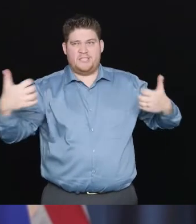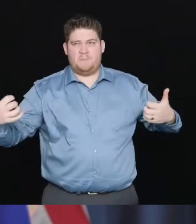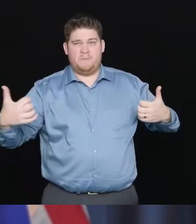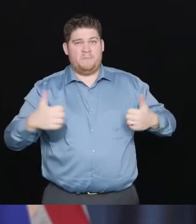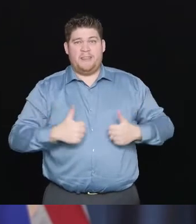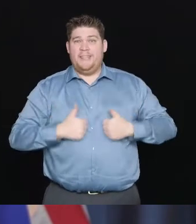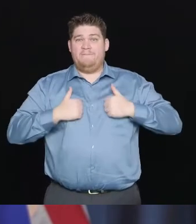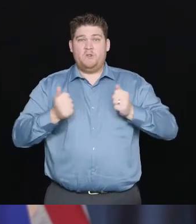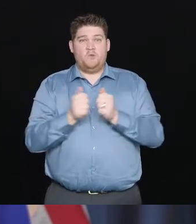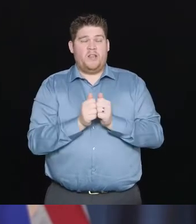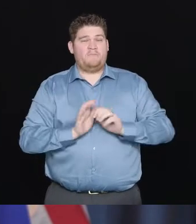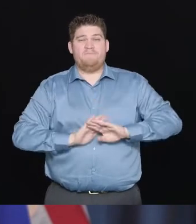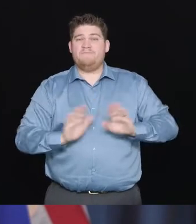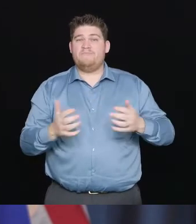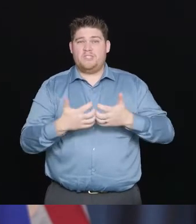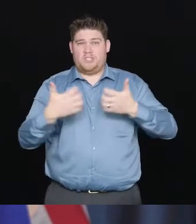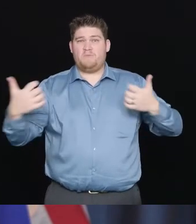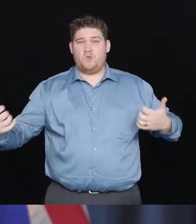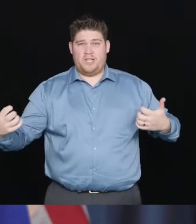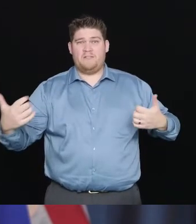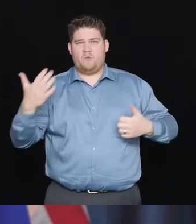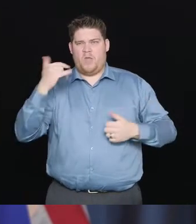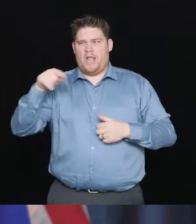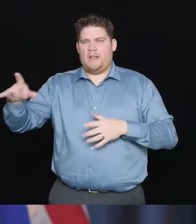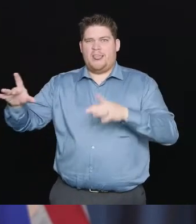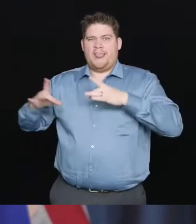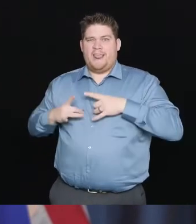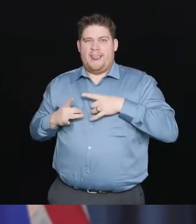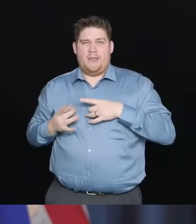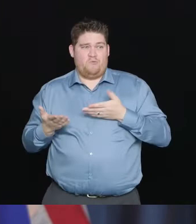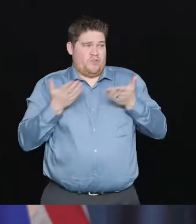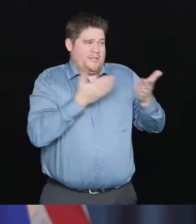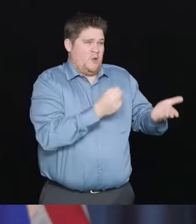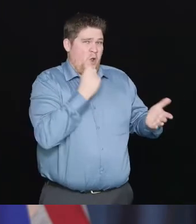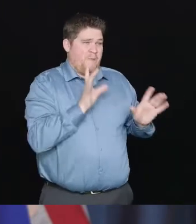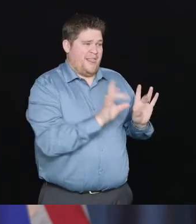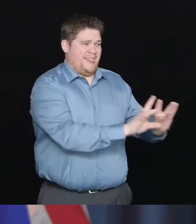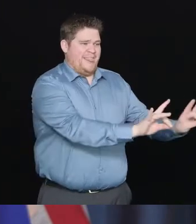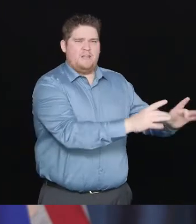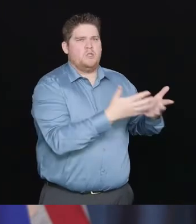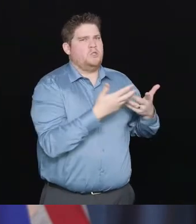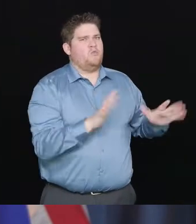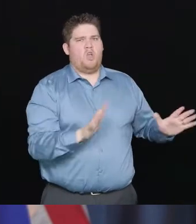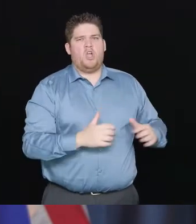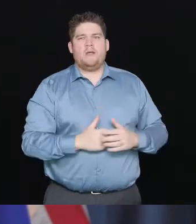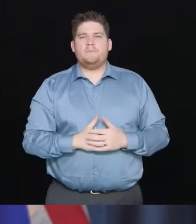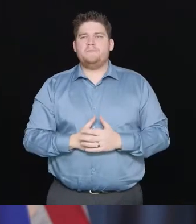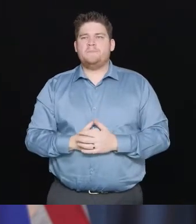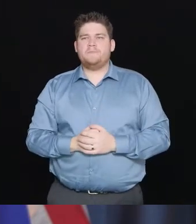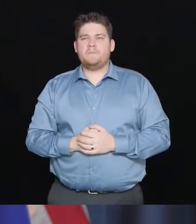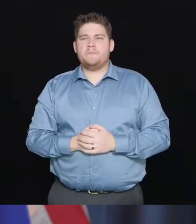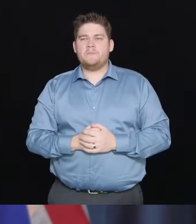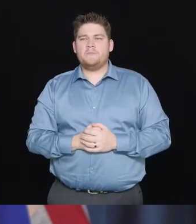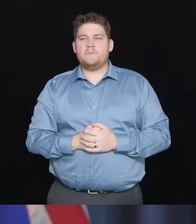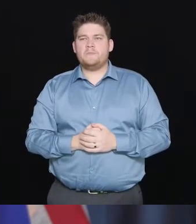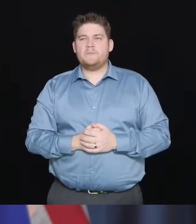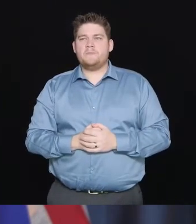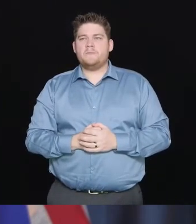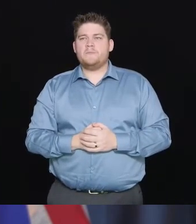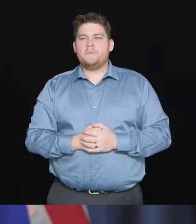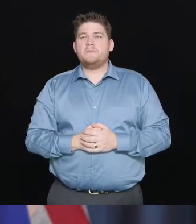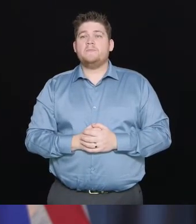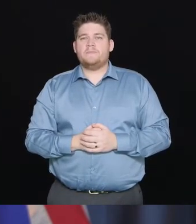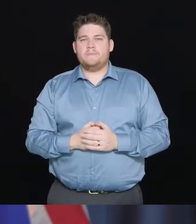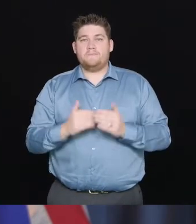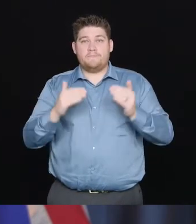Next up is Lisa Yuzda, News 1130. Go ahead. I'm wondering, with this issue of social distancing, we're seeing people flying